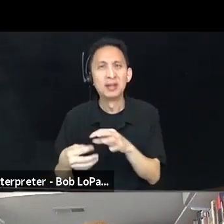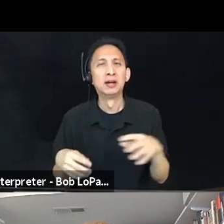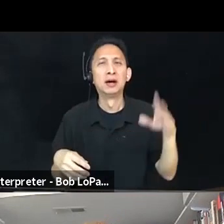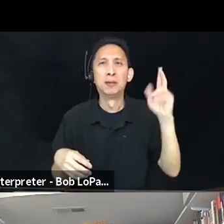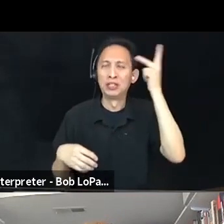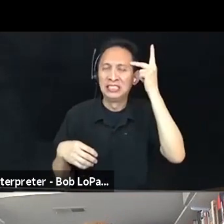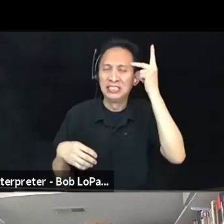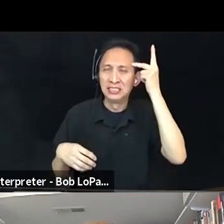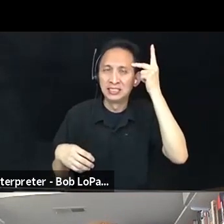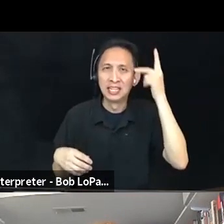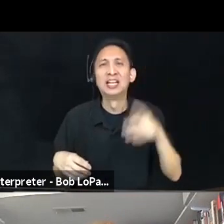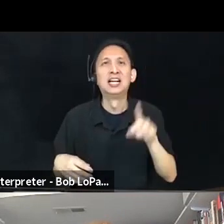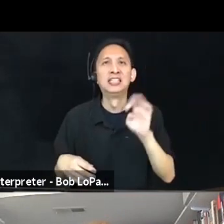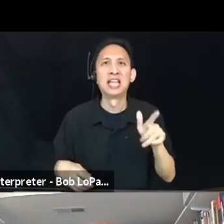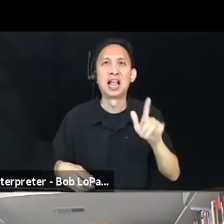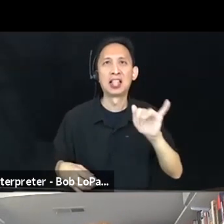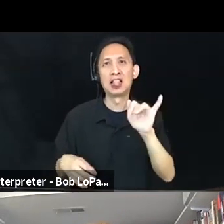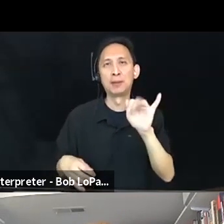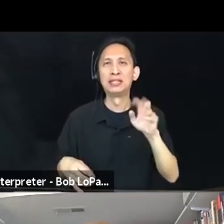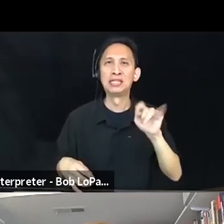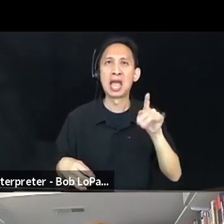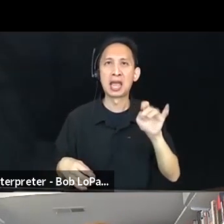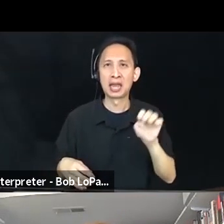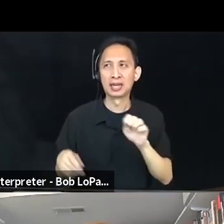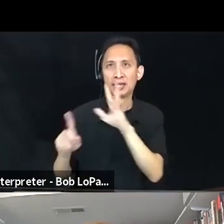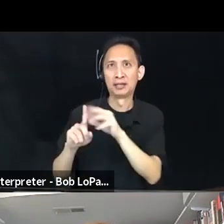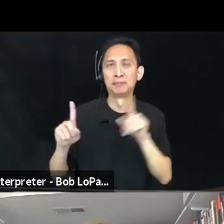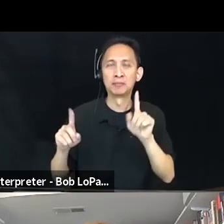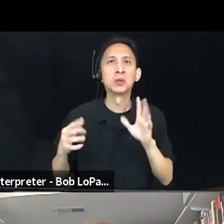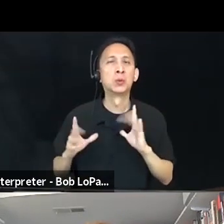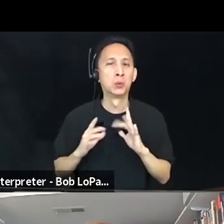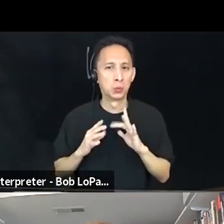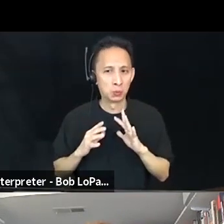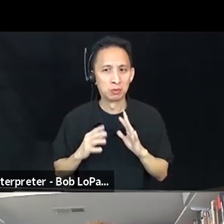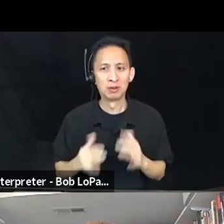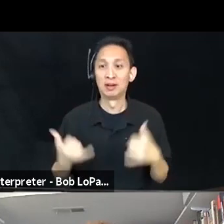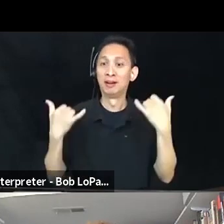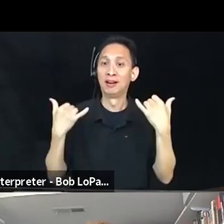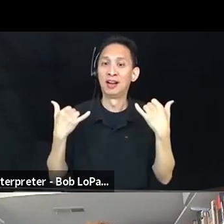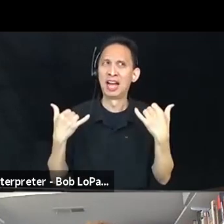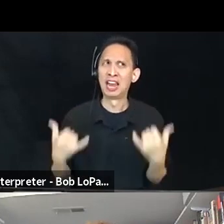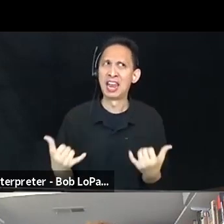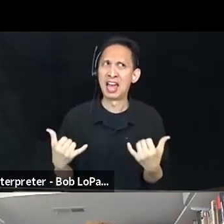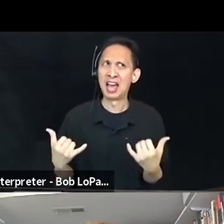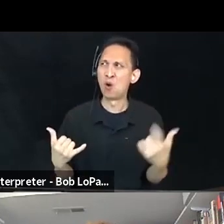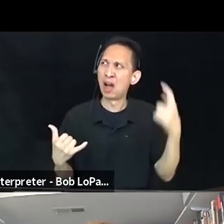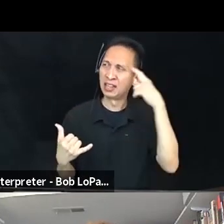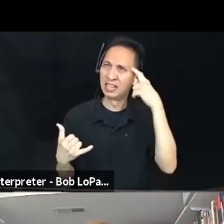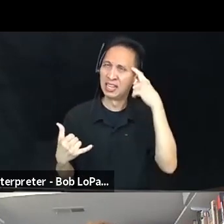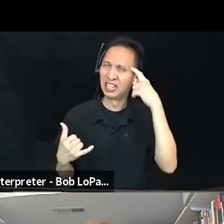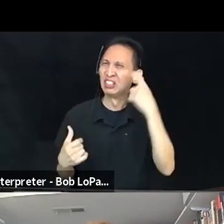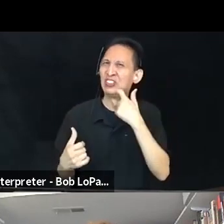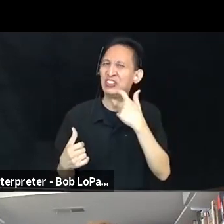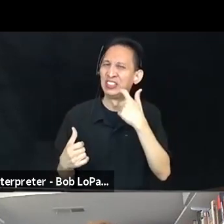Politique de l'inimité and Brutalisme, and now freshly out, Achille, Out